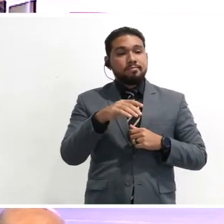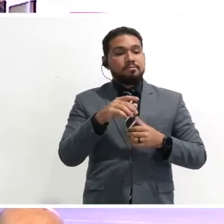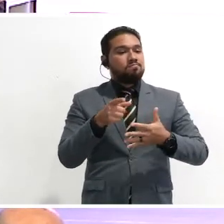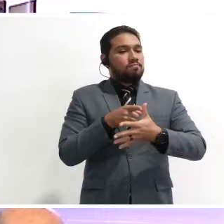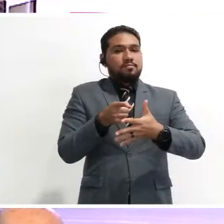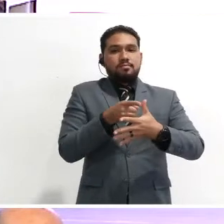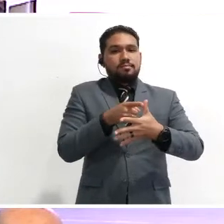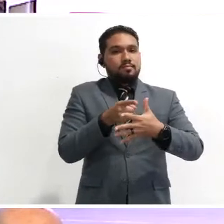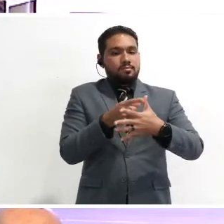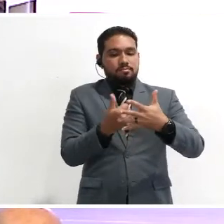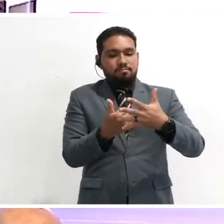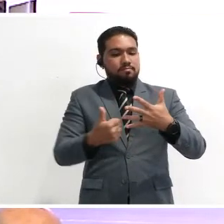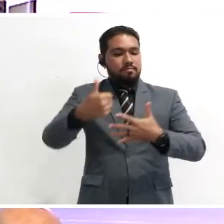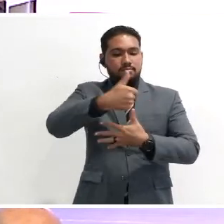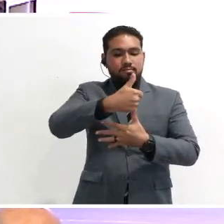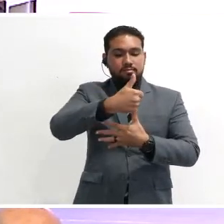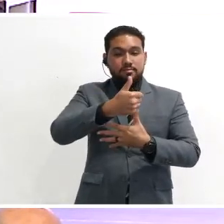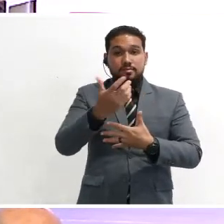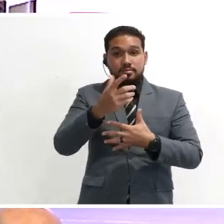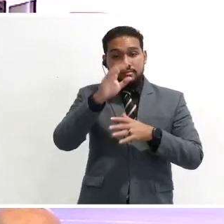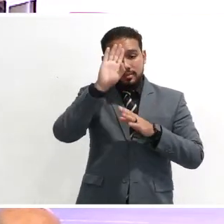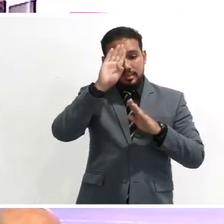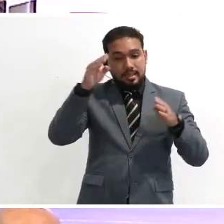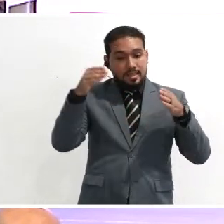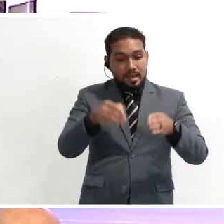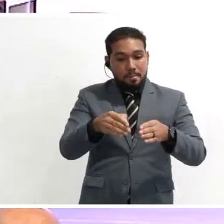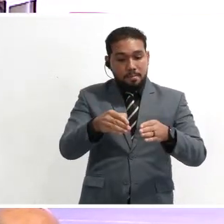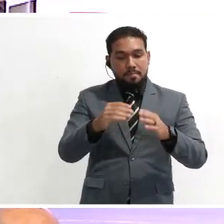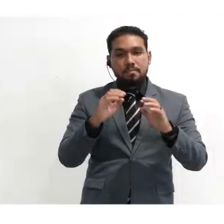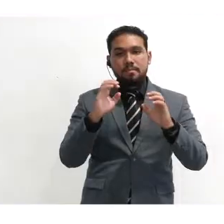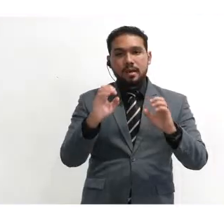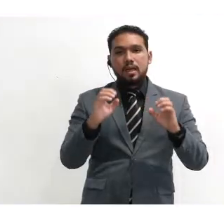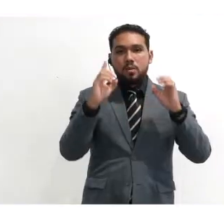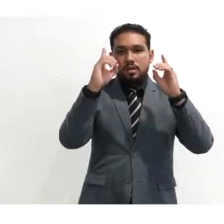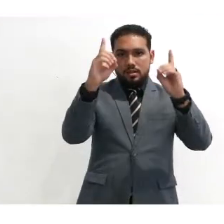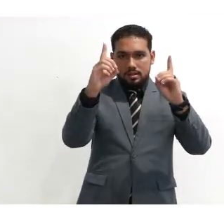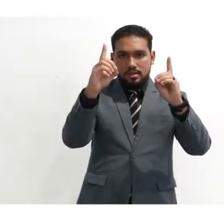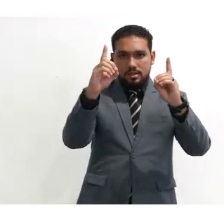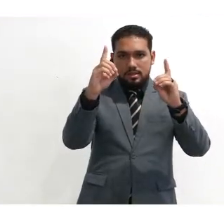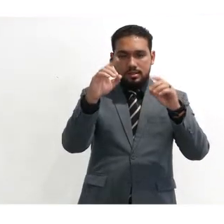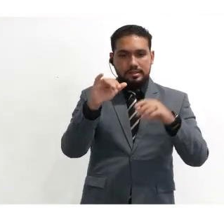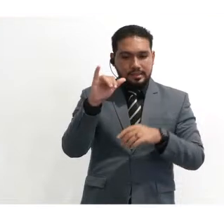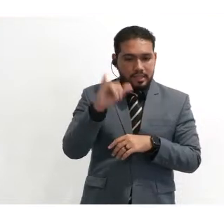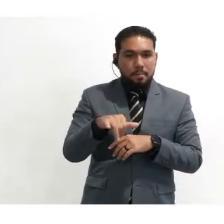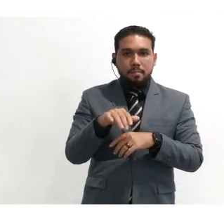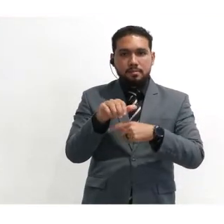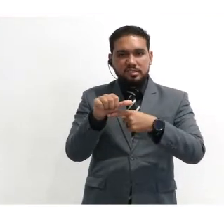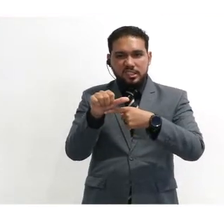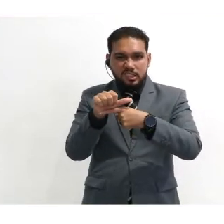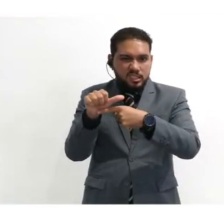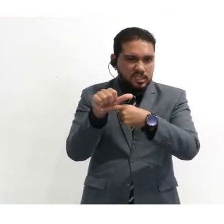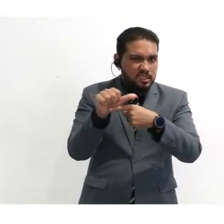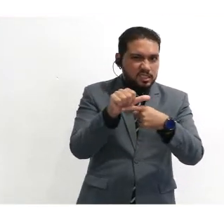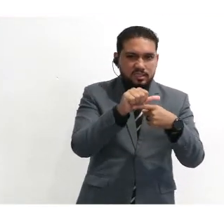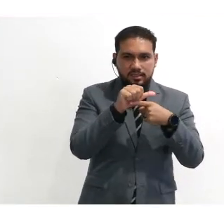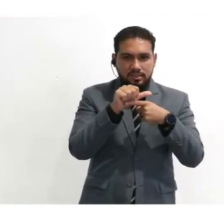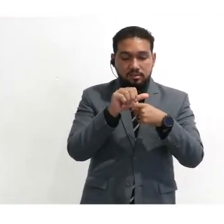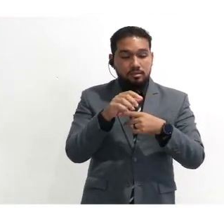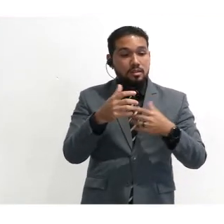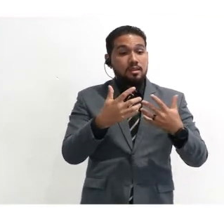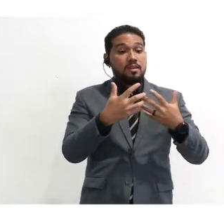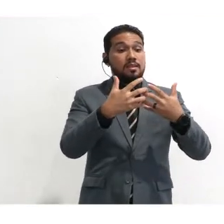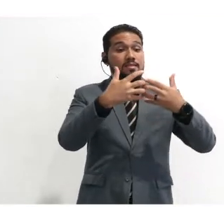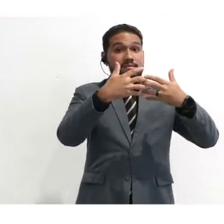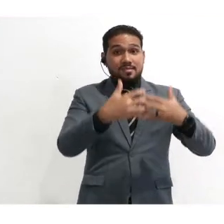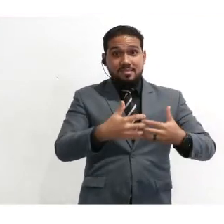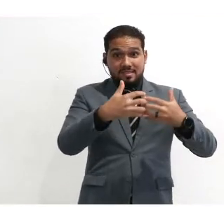a technical industry unless you have technical people. And you can't have technical people if you don't have the education system to